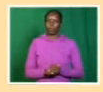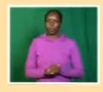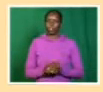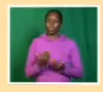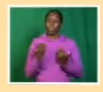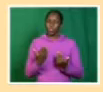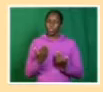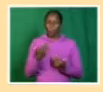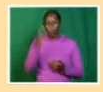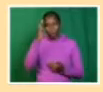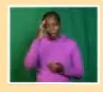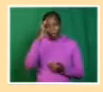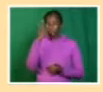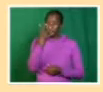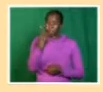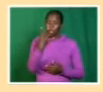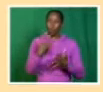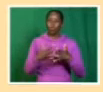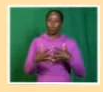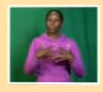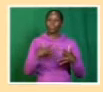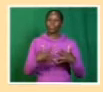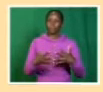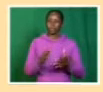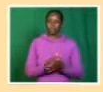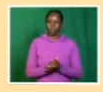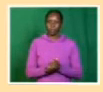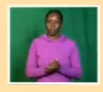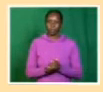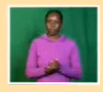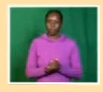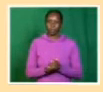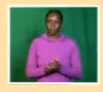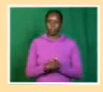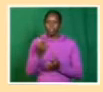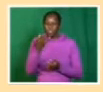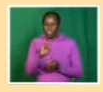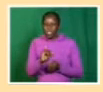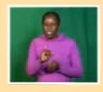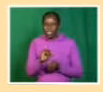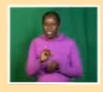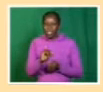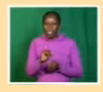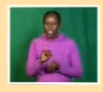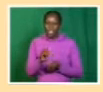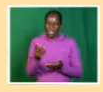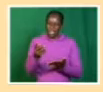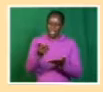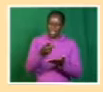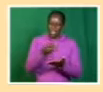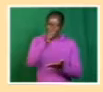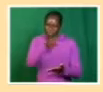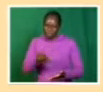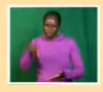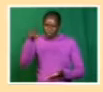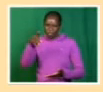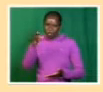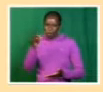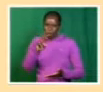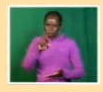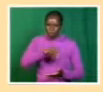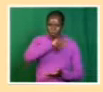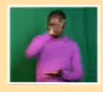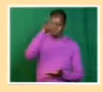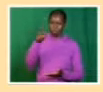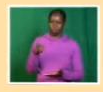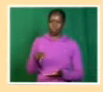these 4 things in order to sketch that graph. Okay, check first. Number 1, is the graph concave up or down? Check